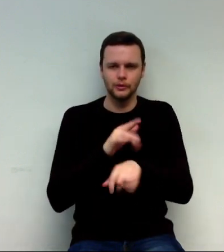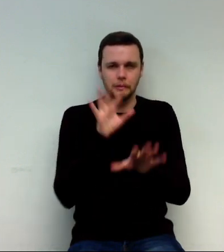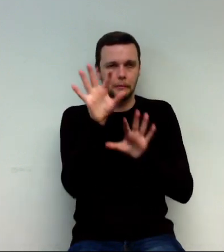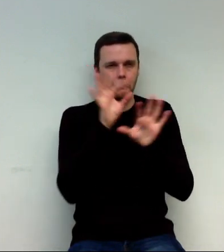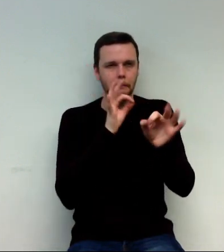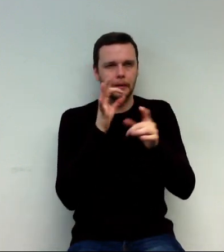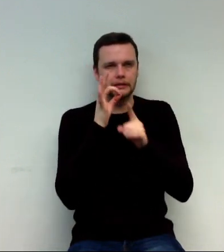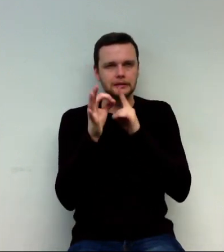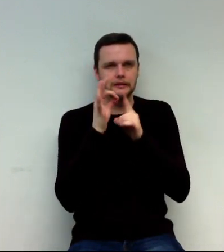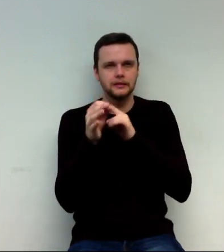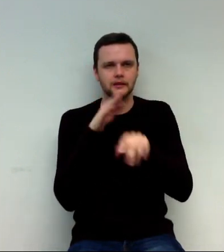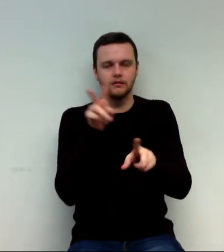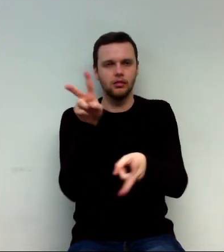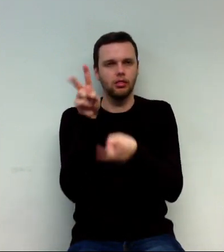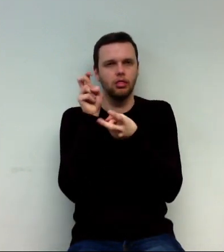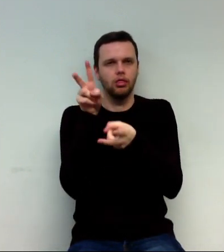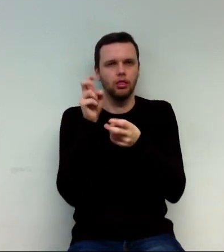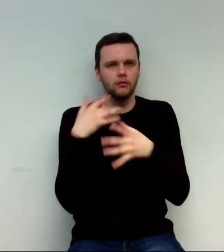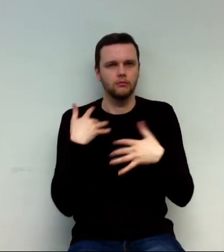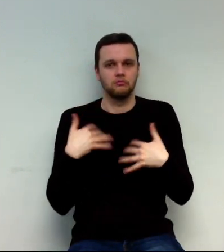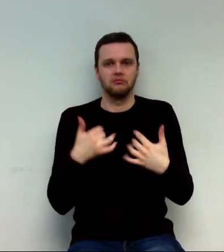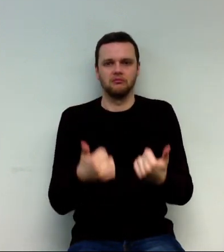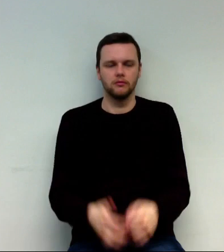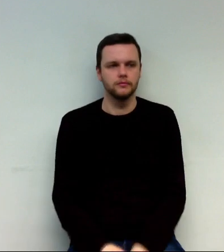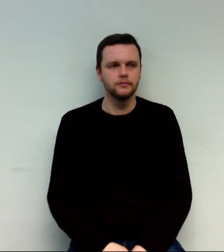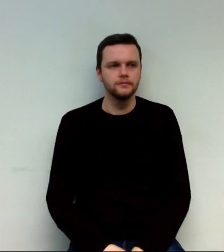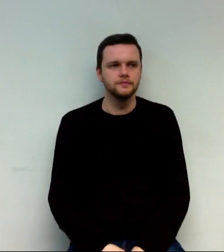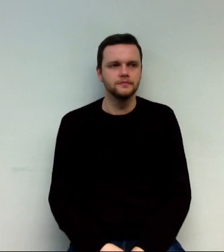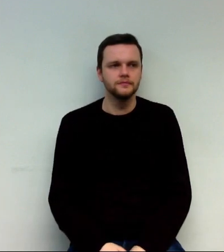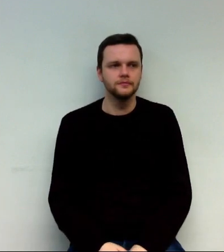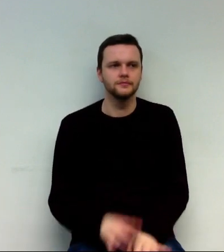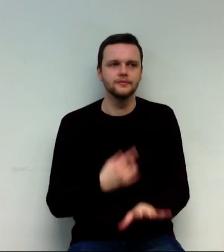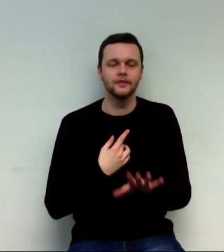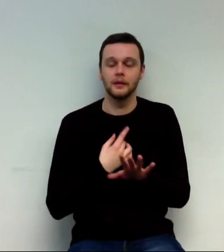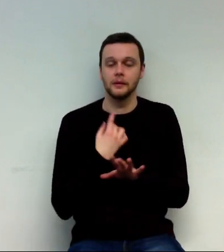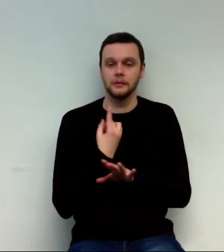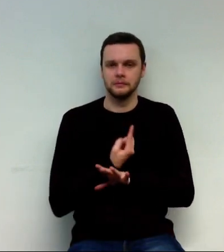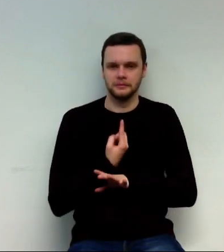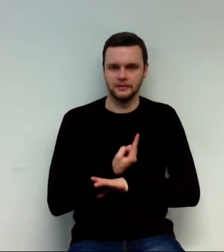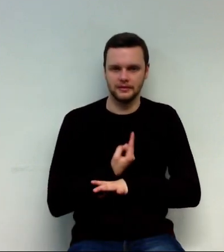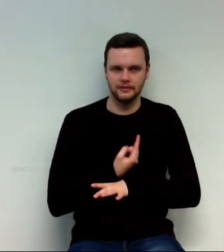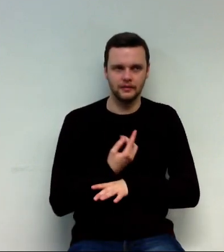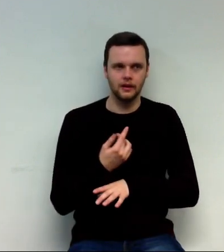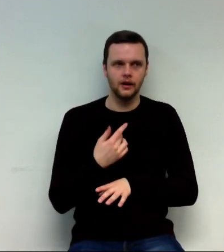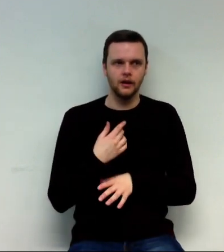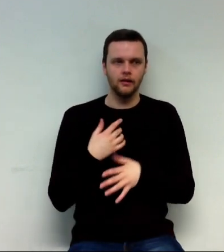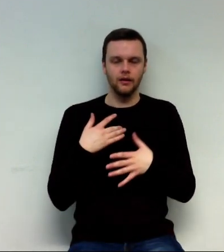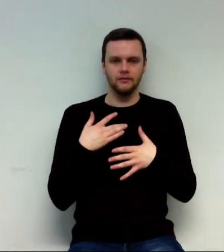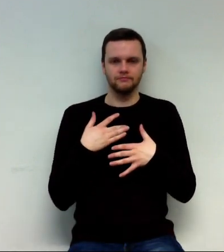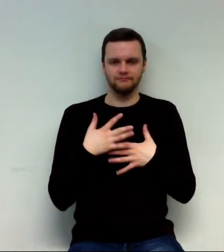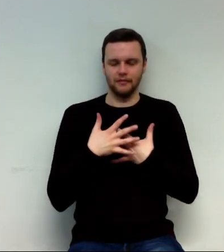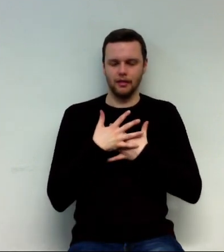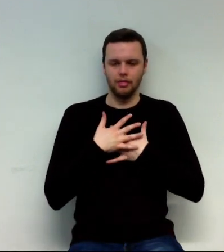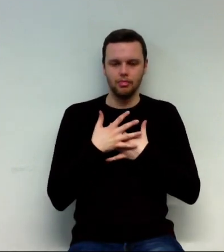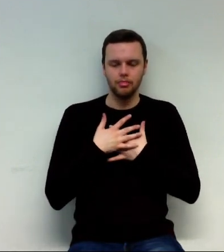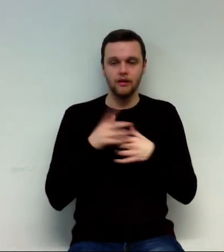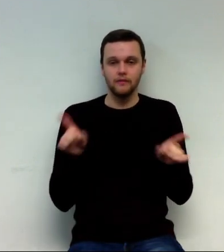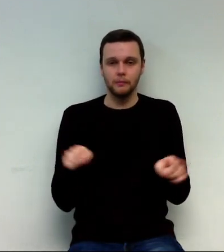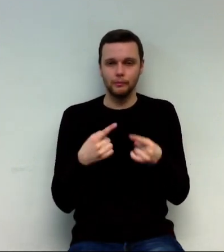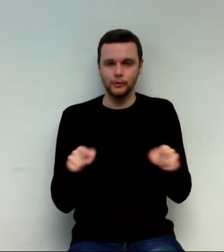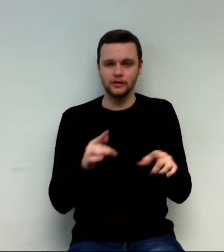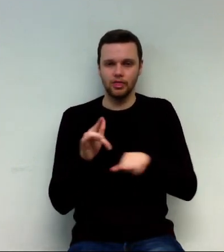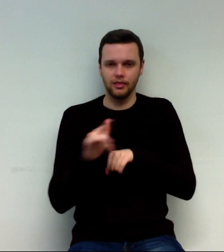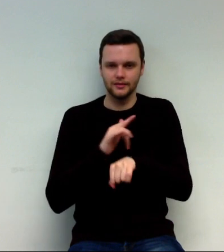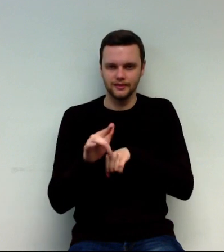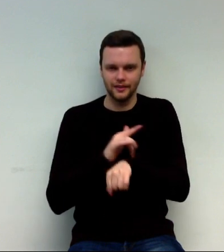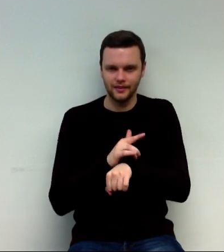you may not have noticed. See, I'm as the room knows, but our listeners should too, I'm a little bit obsessed with musical theatre, and actually